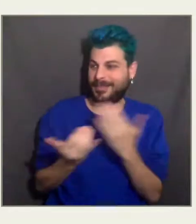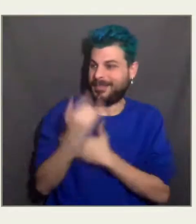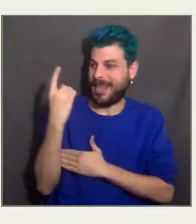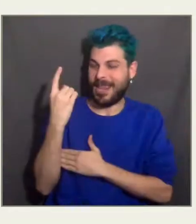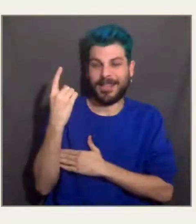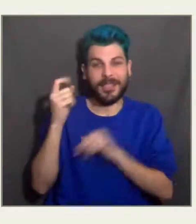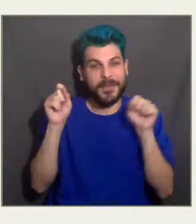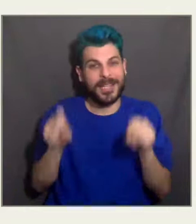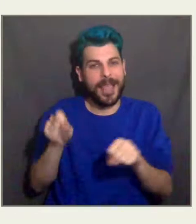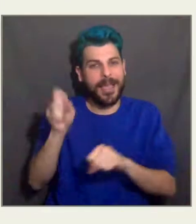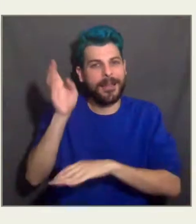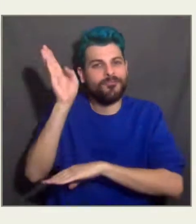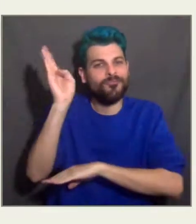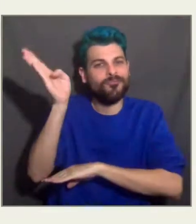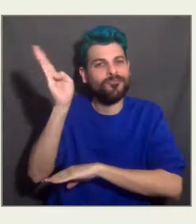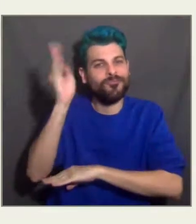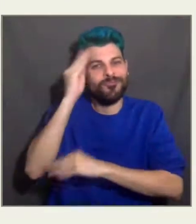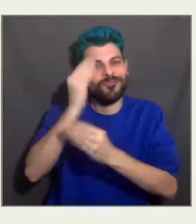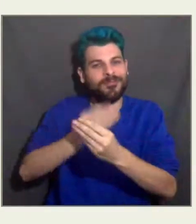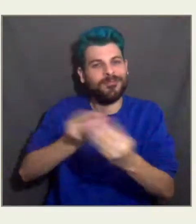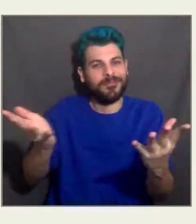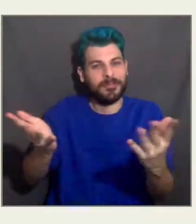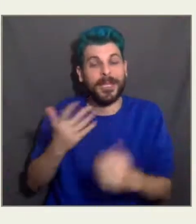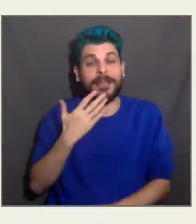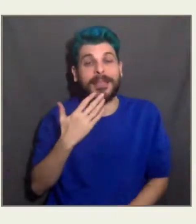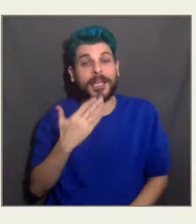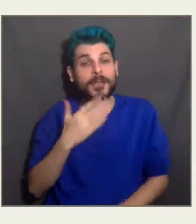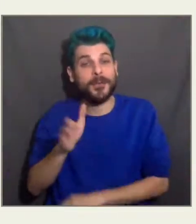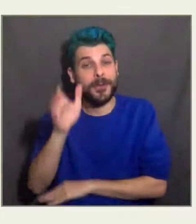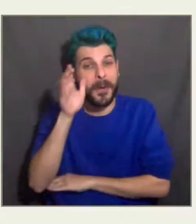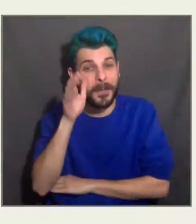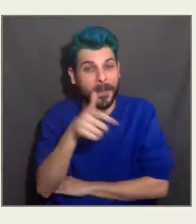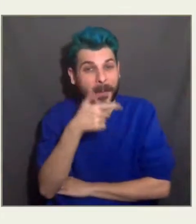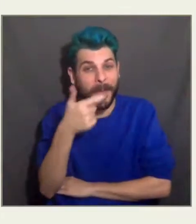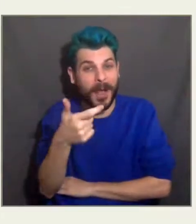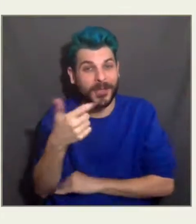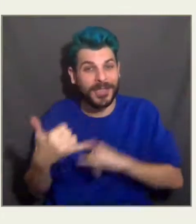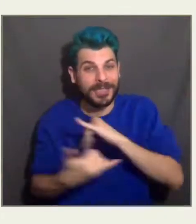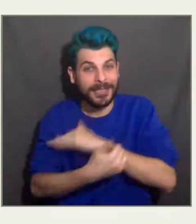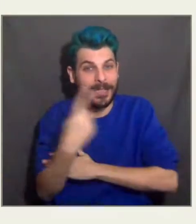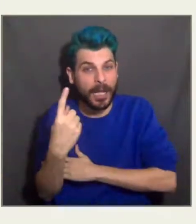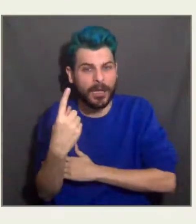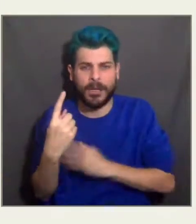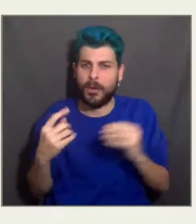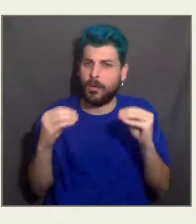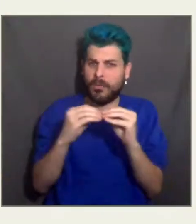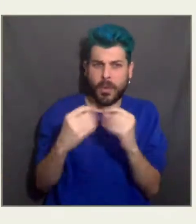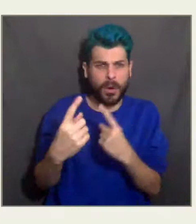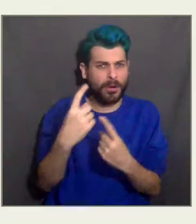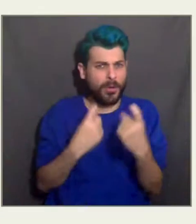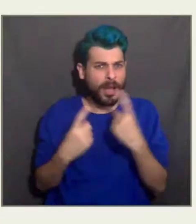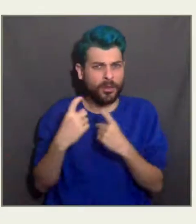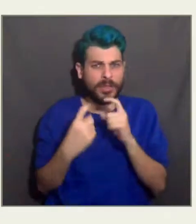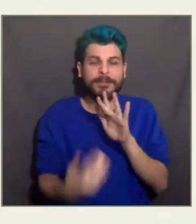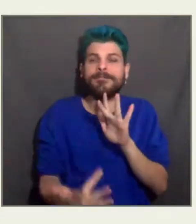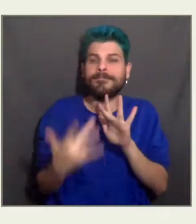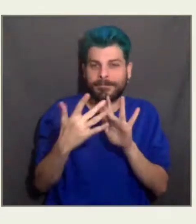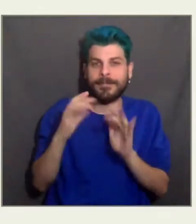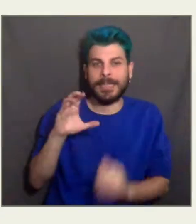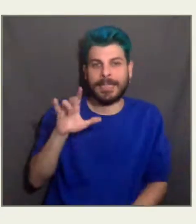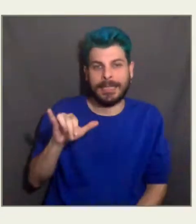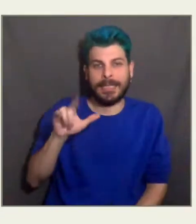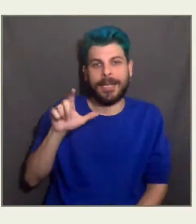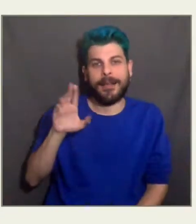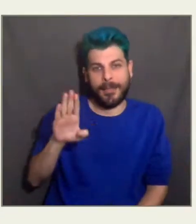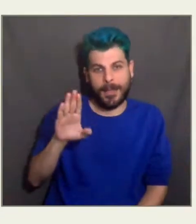region. I thank everybody for listening today. If there are follow-up questions, please reach out to City Club and